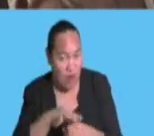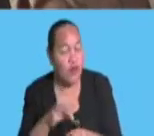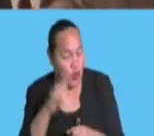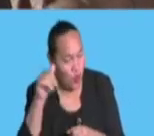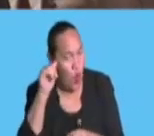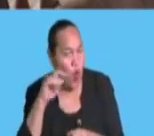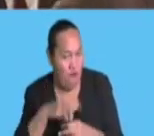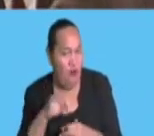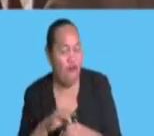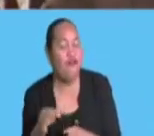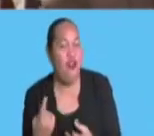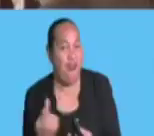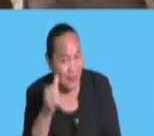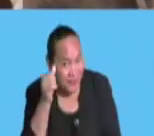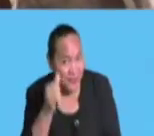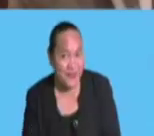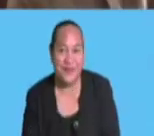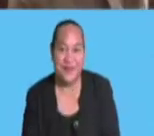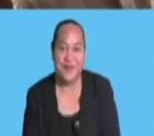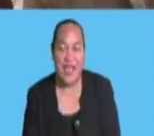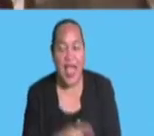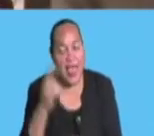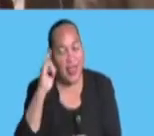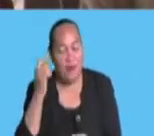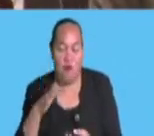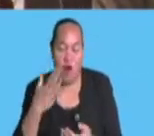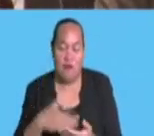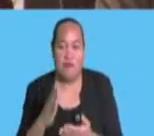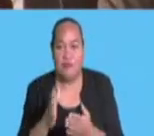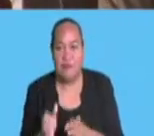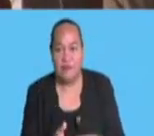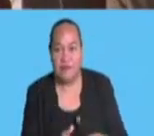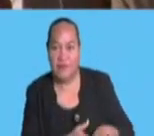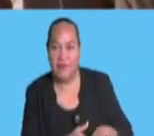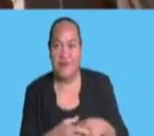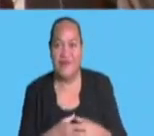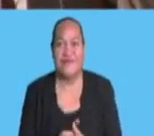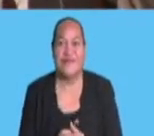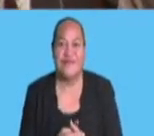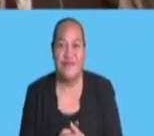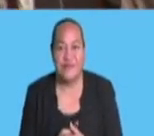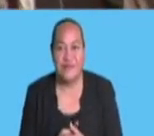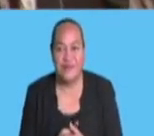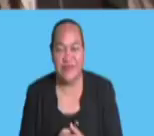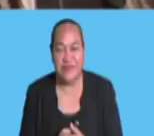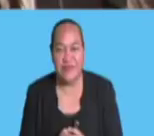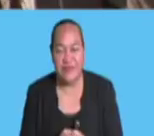for. So I think I've exhausted that bit, Mr. Speaker, sir.